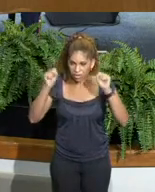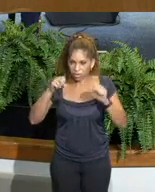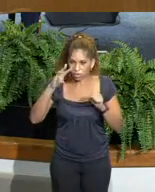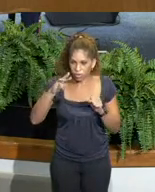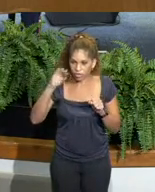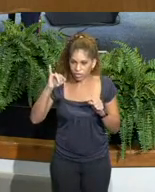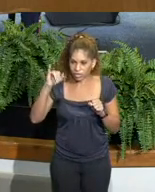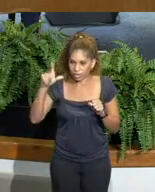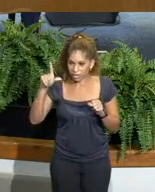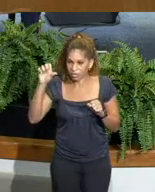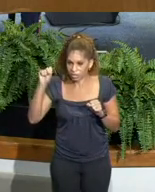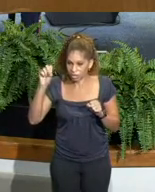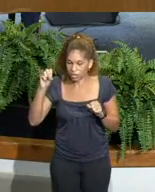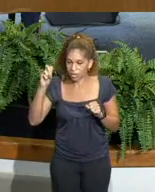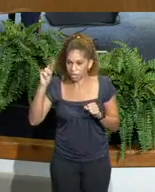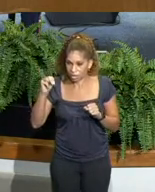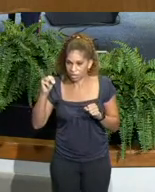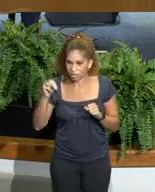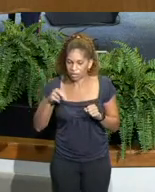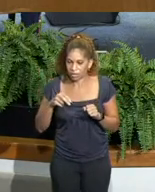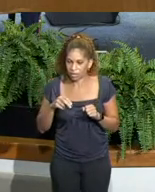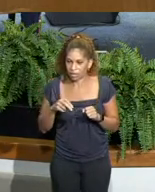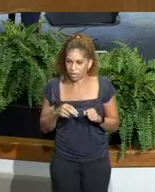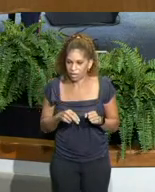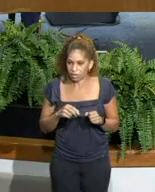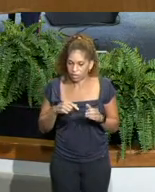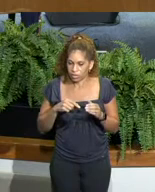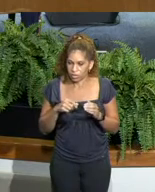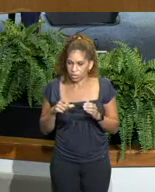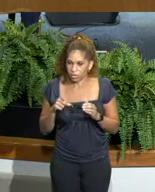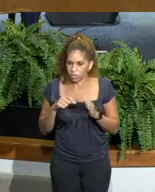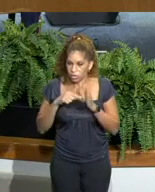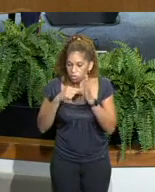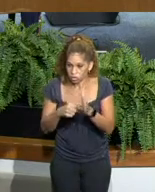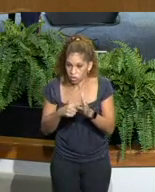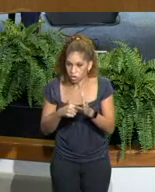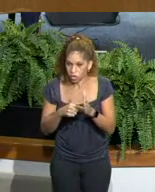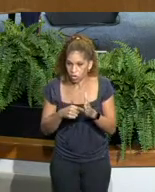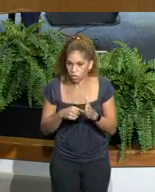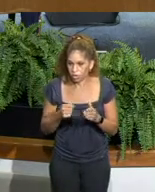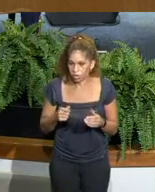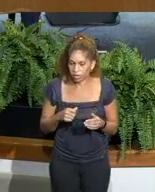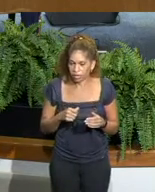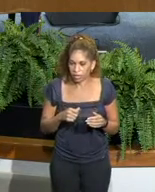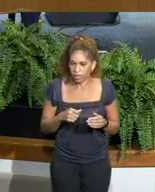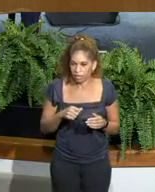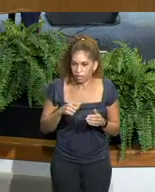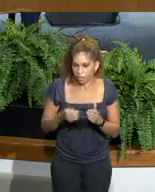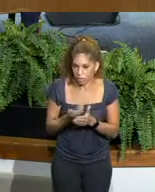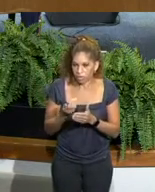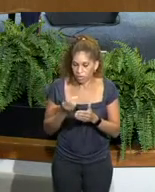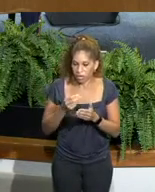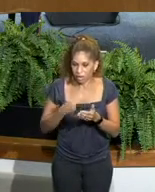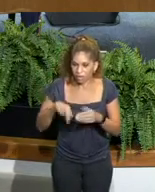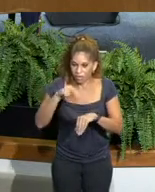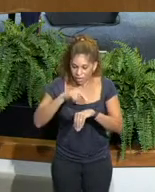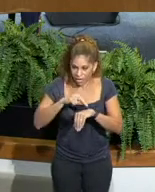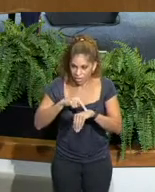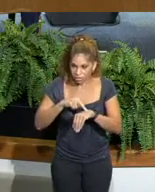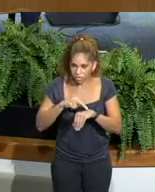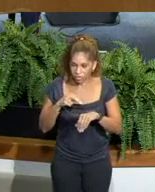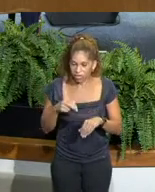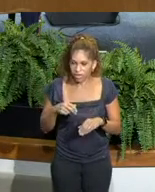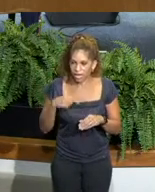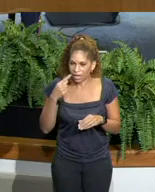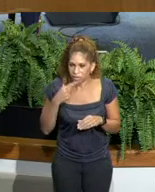Oval Office in 1914, 15, and 16 and told his staff that the glorification of the Klan was